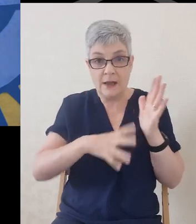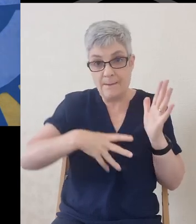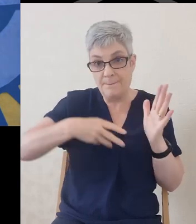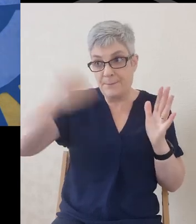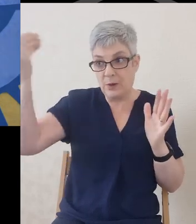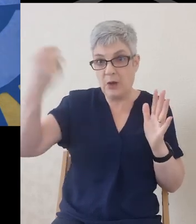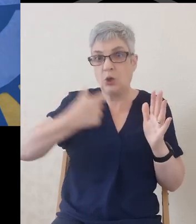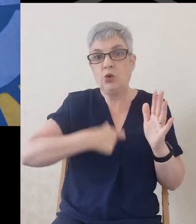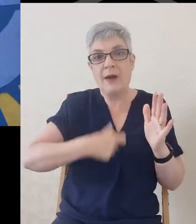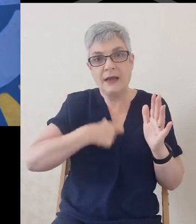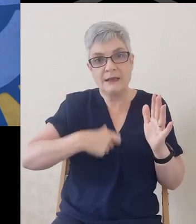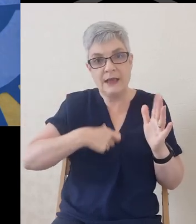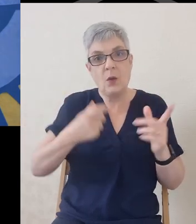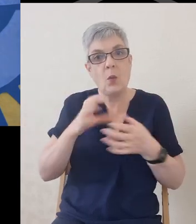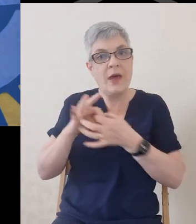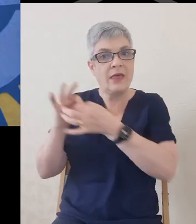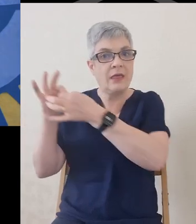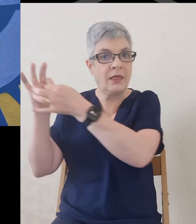humanity with him.